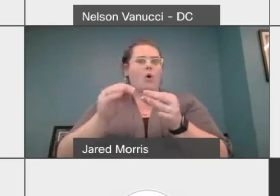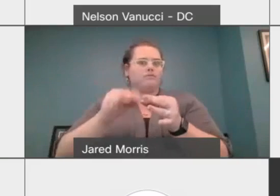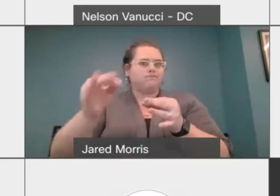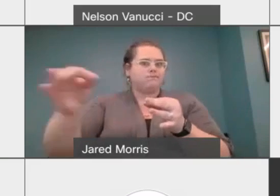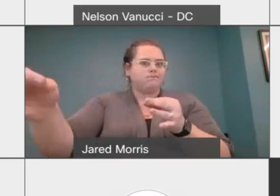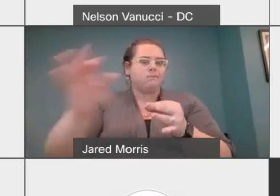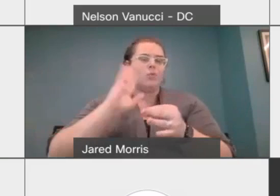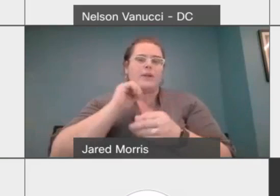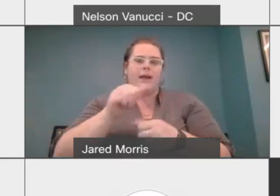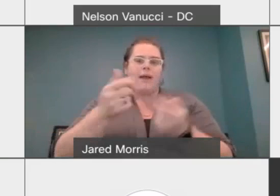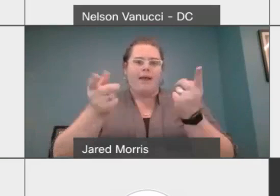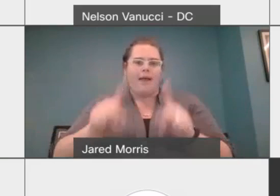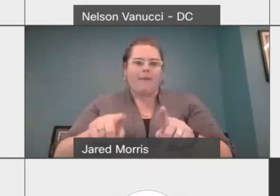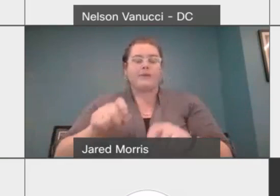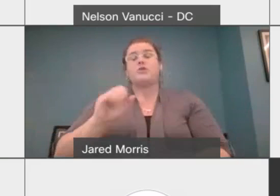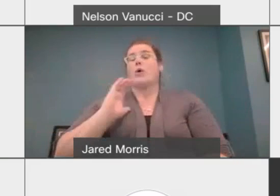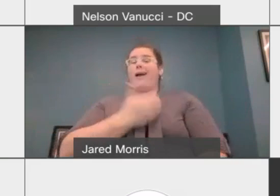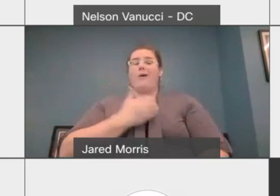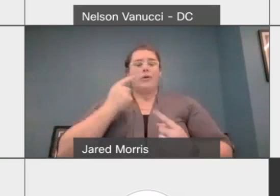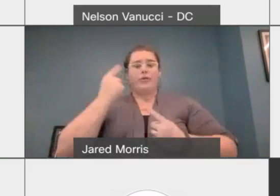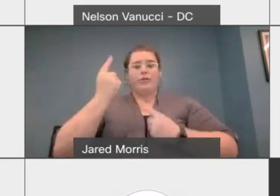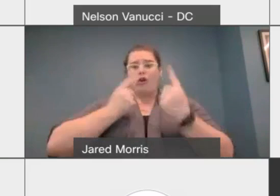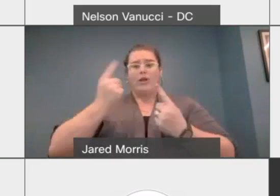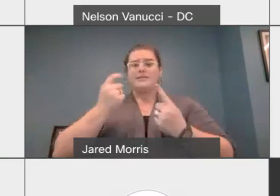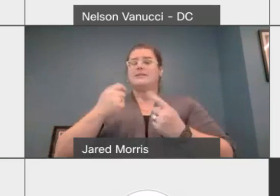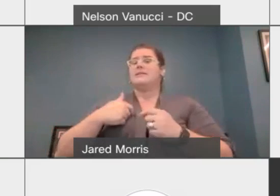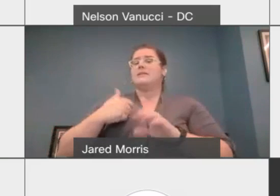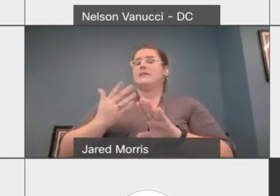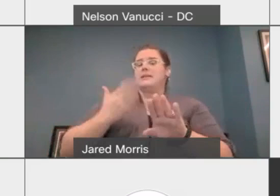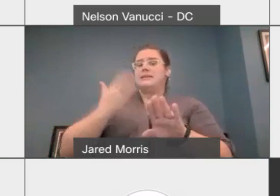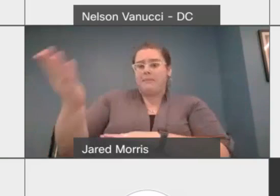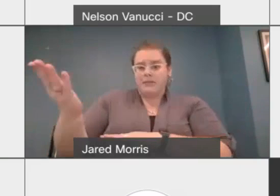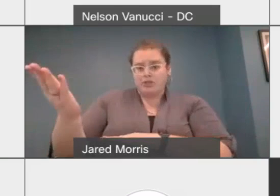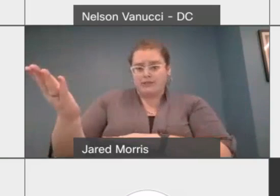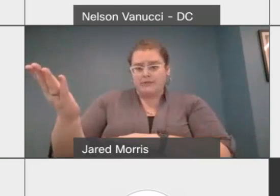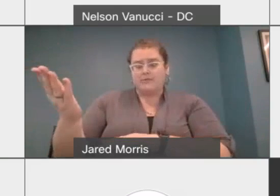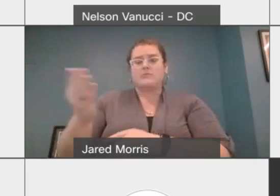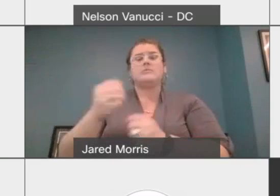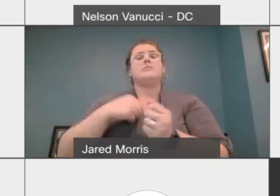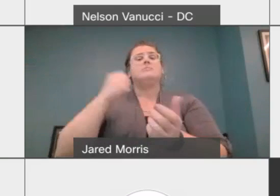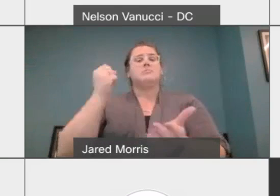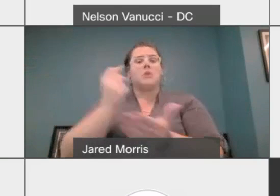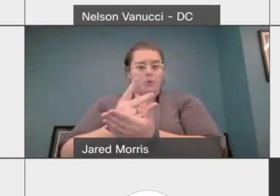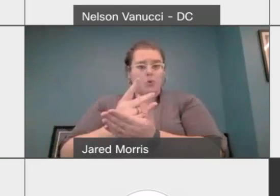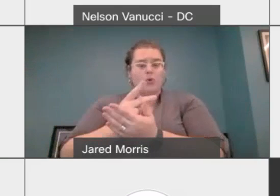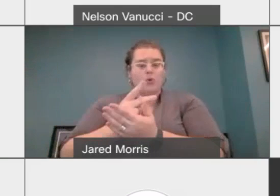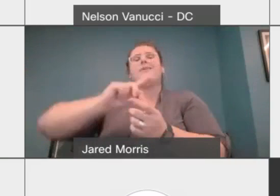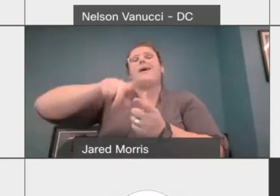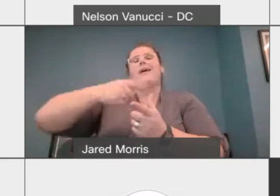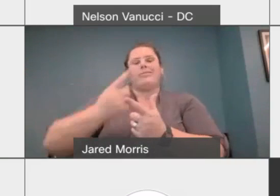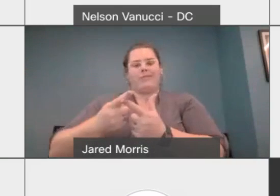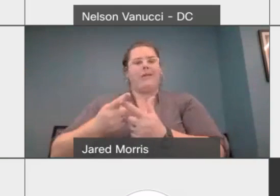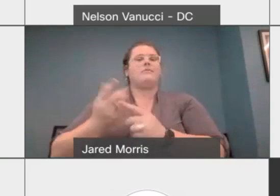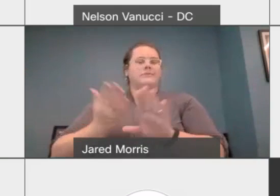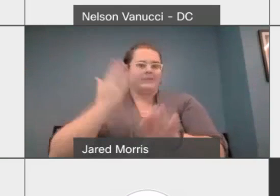to get the submission as it was initially submitted, approved, and then submit for a second